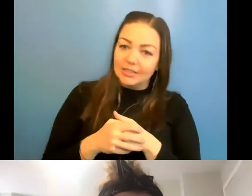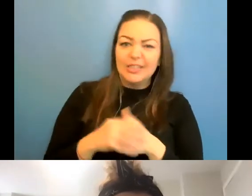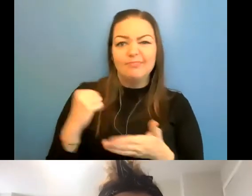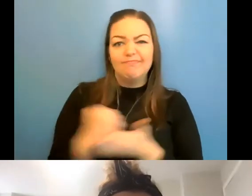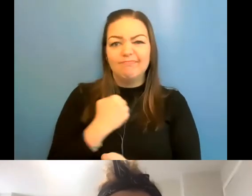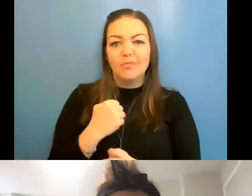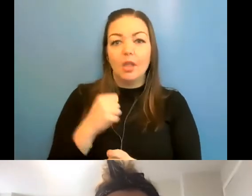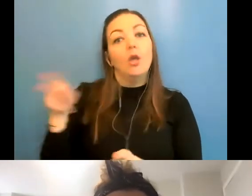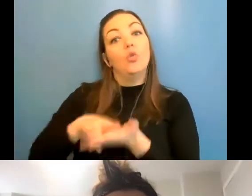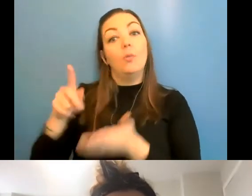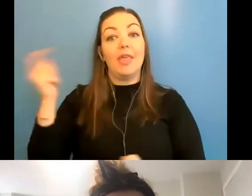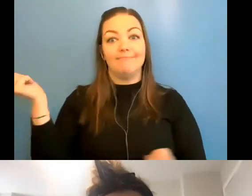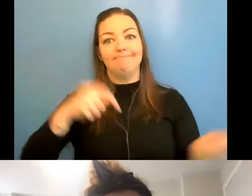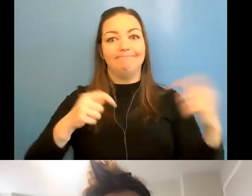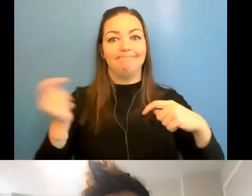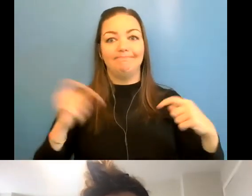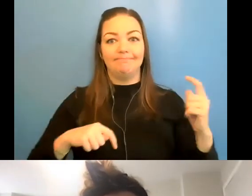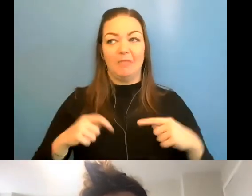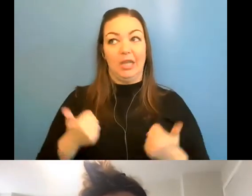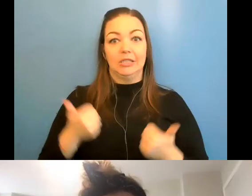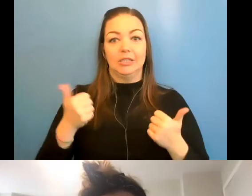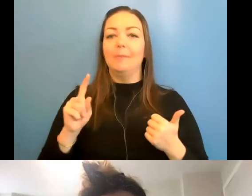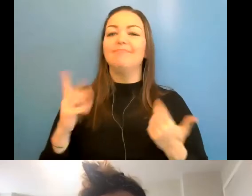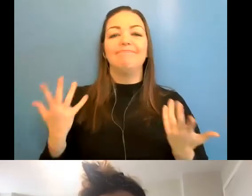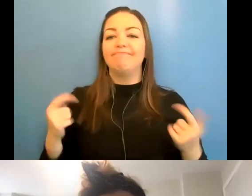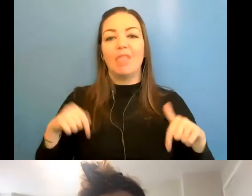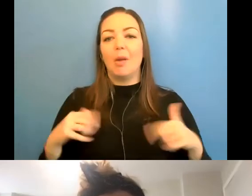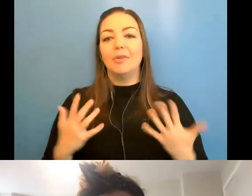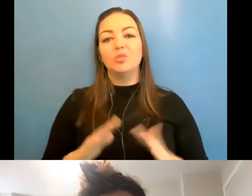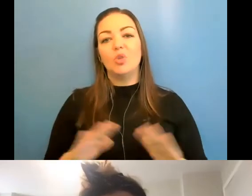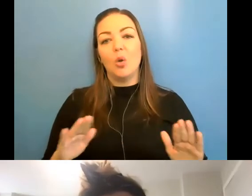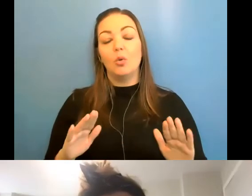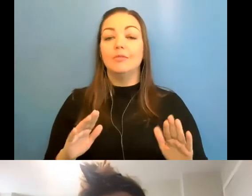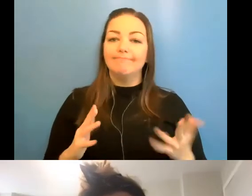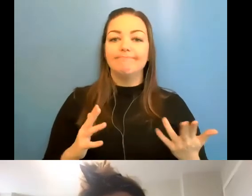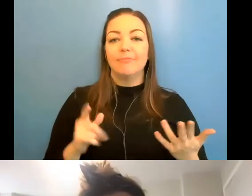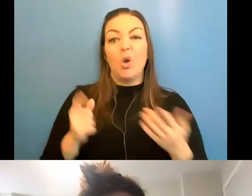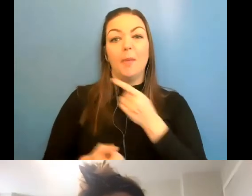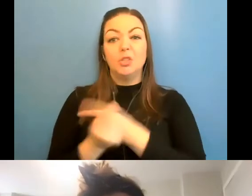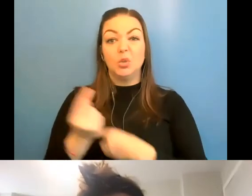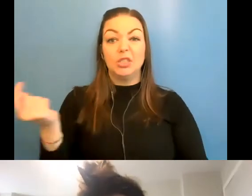here. And there's other international placements connected through the festival as well.